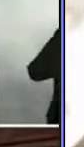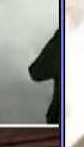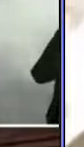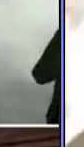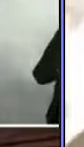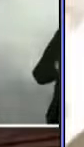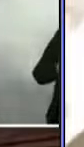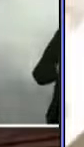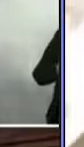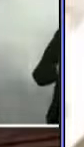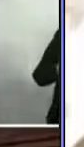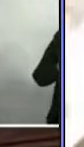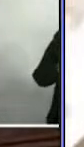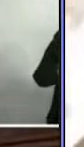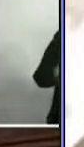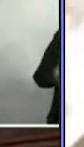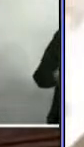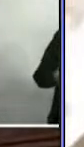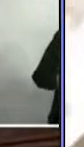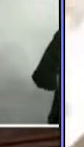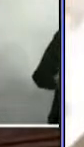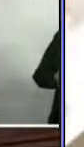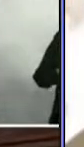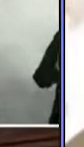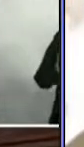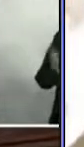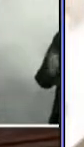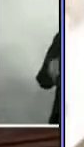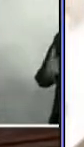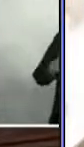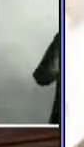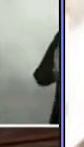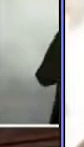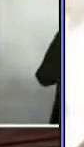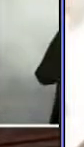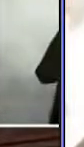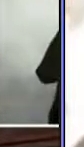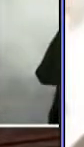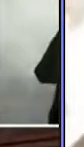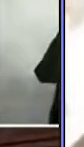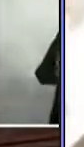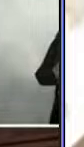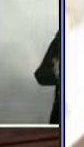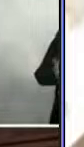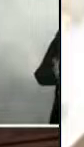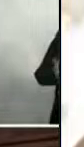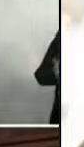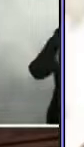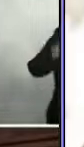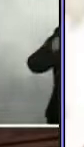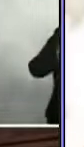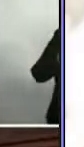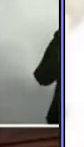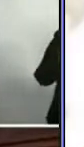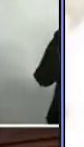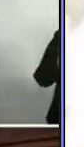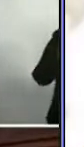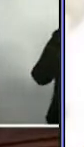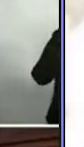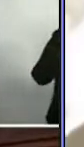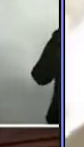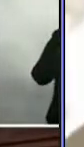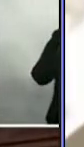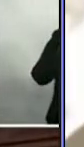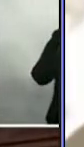officials of departments. And we then want to urge members of the executive, led by the Premier, to actually take a